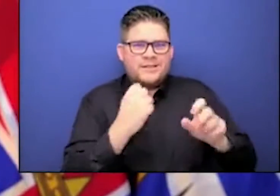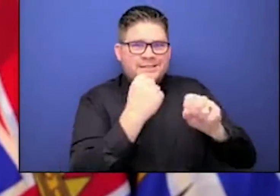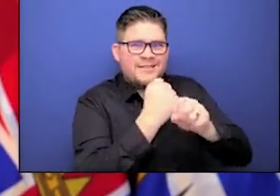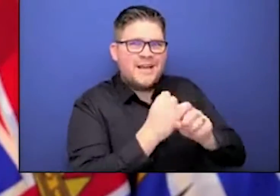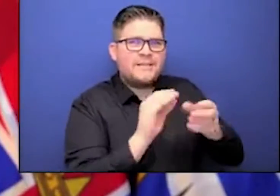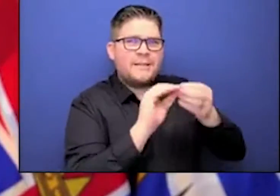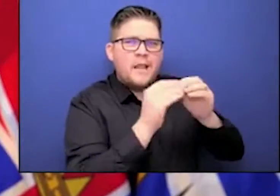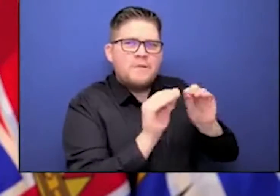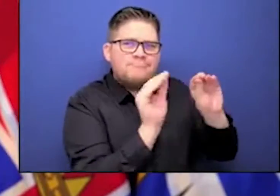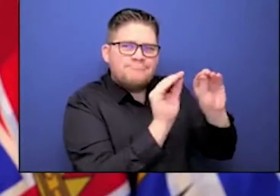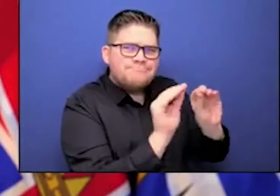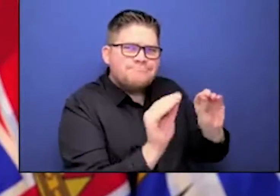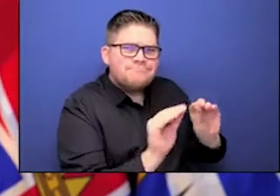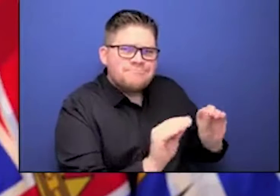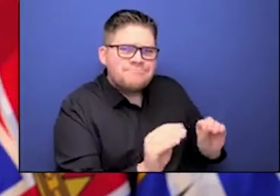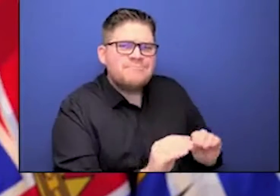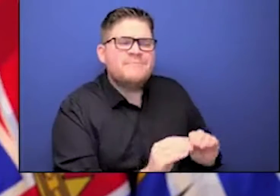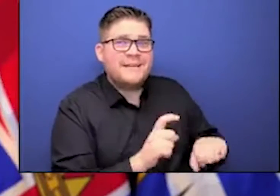together. And we will,